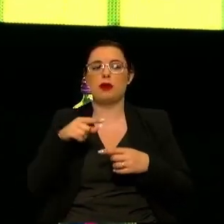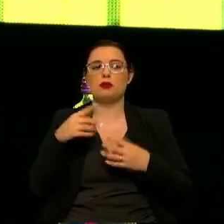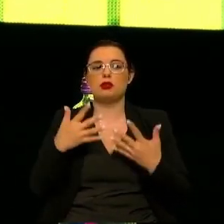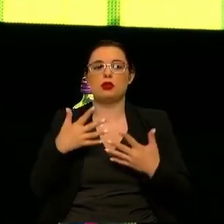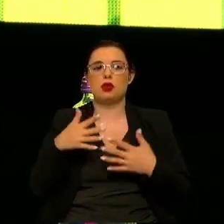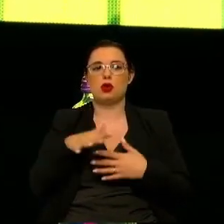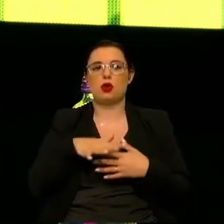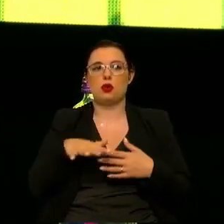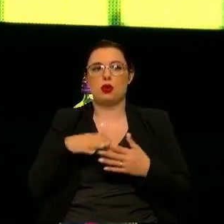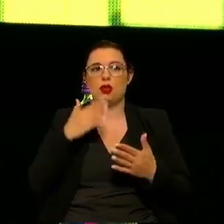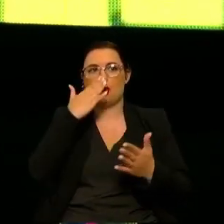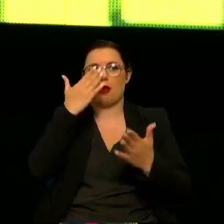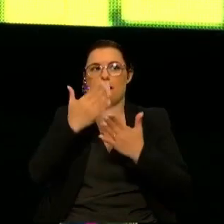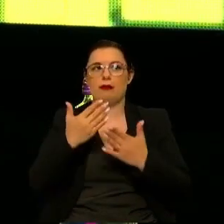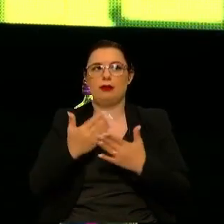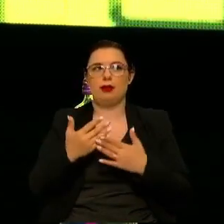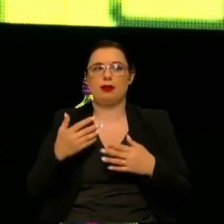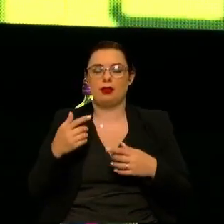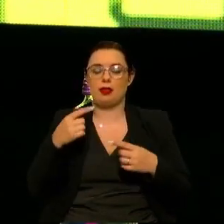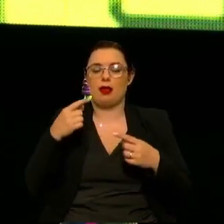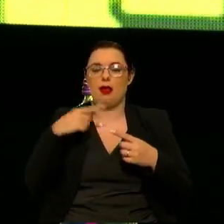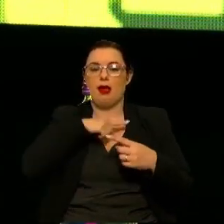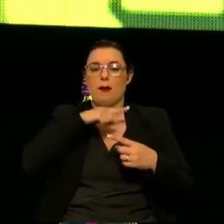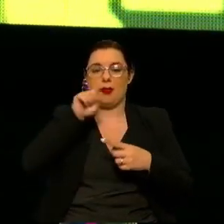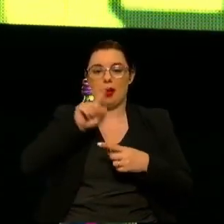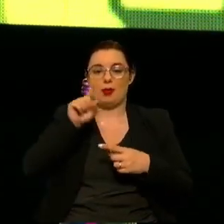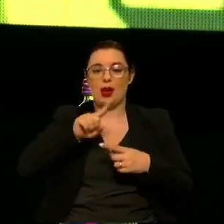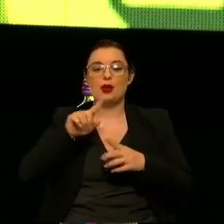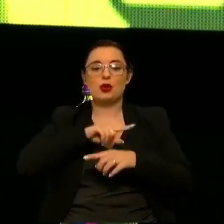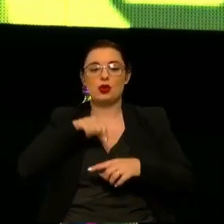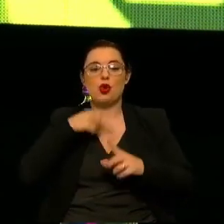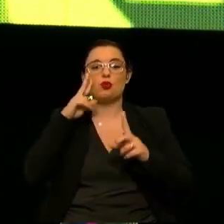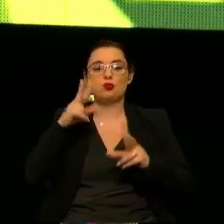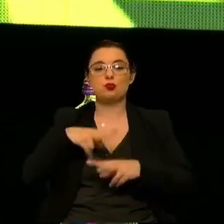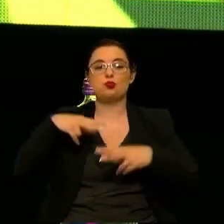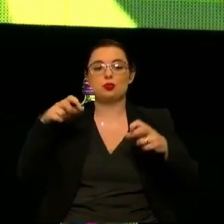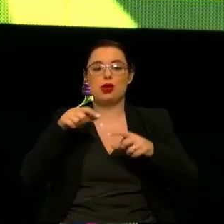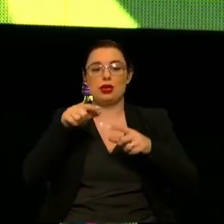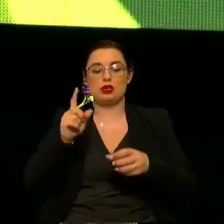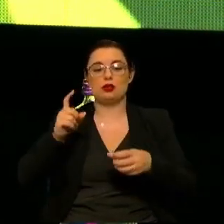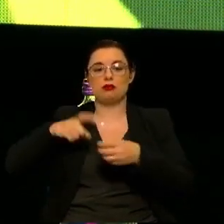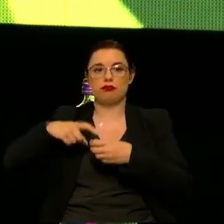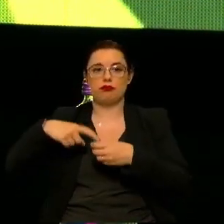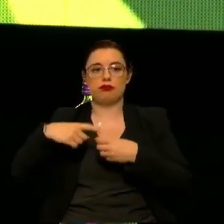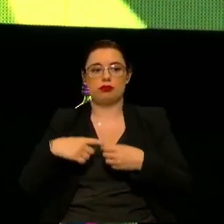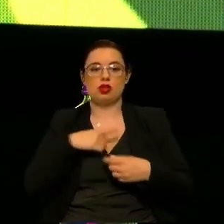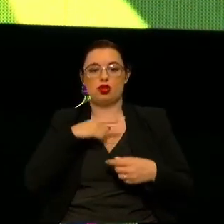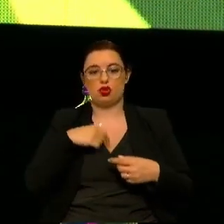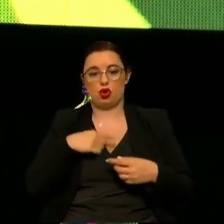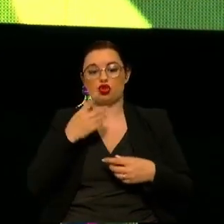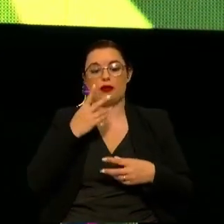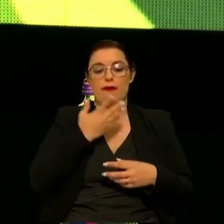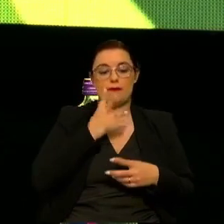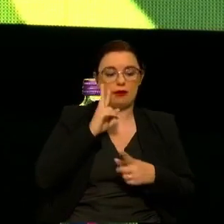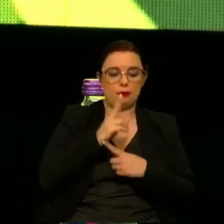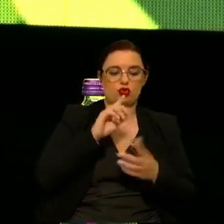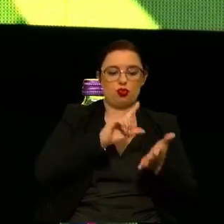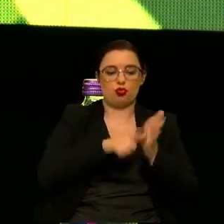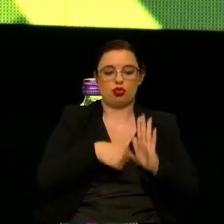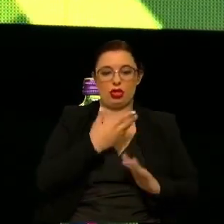where are we moving forward? We've found